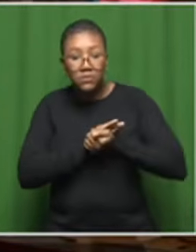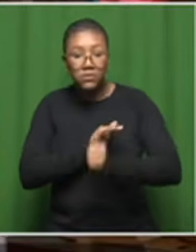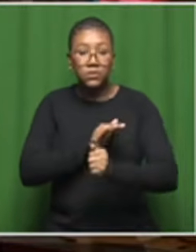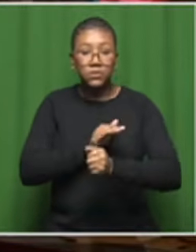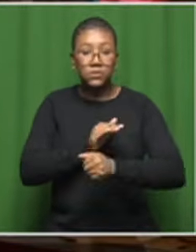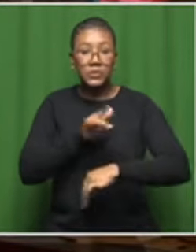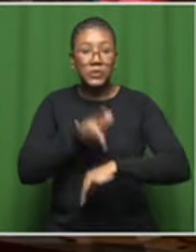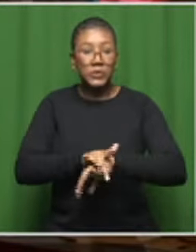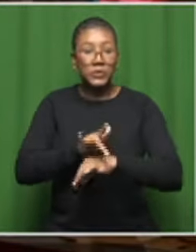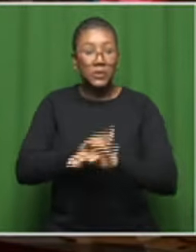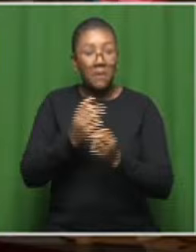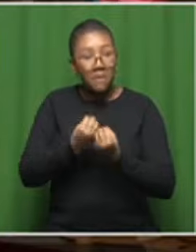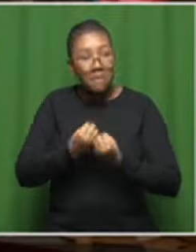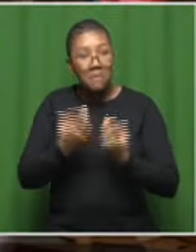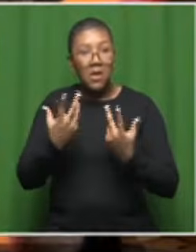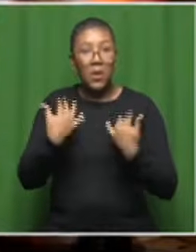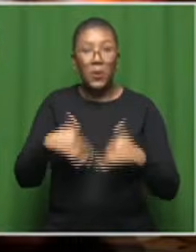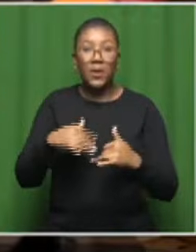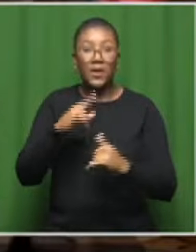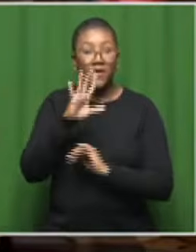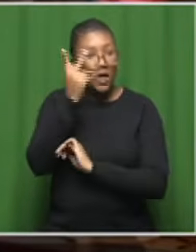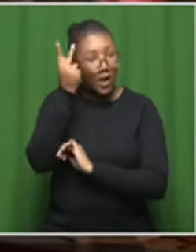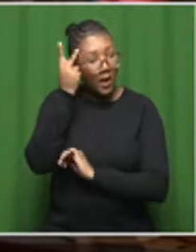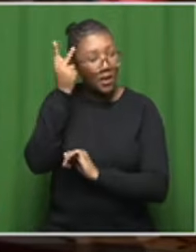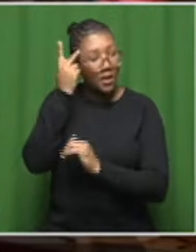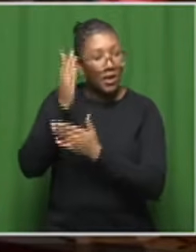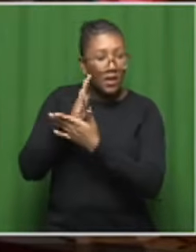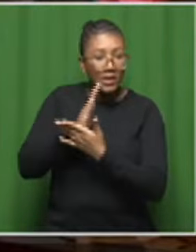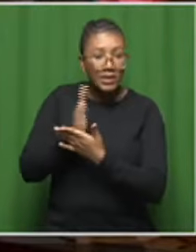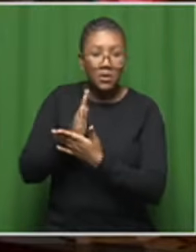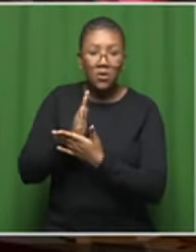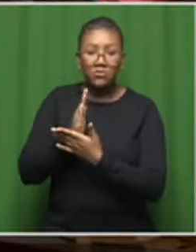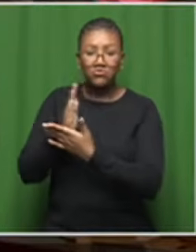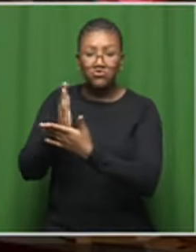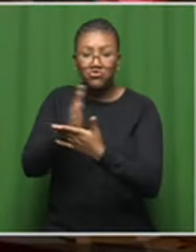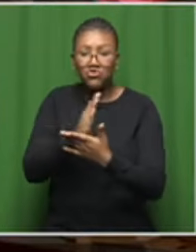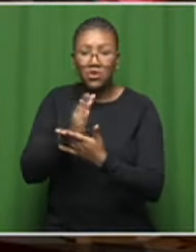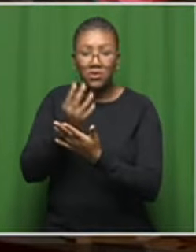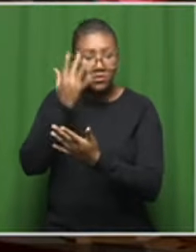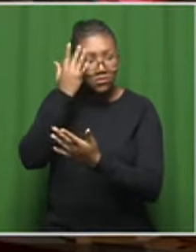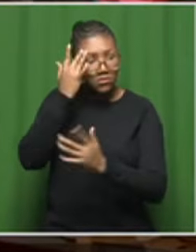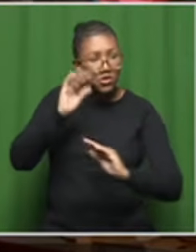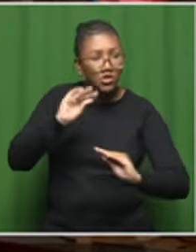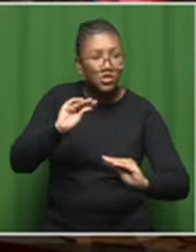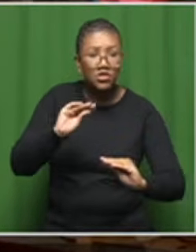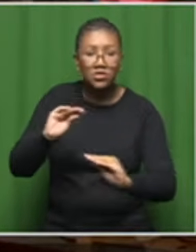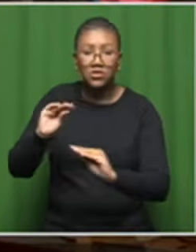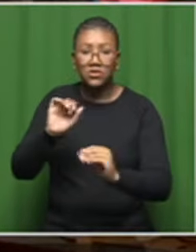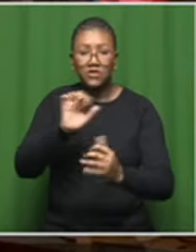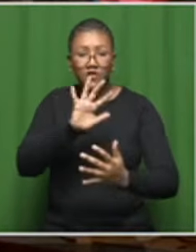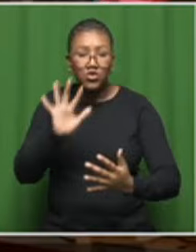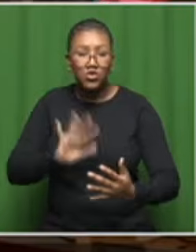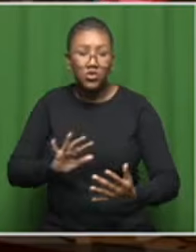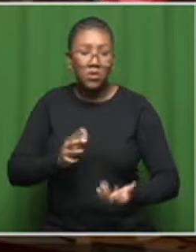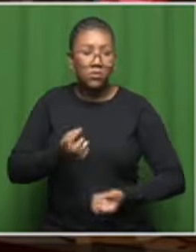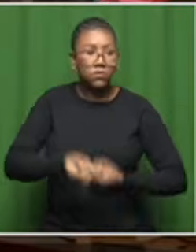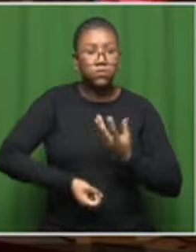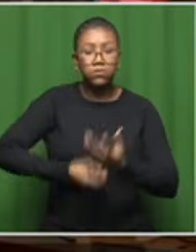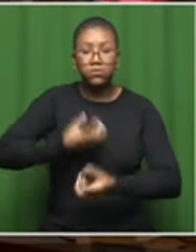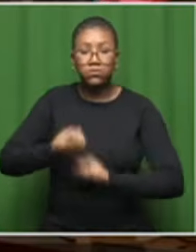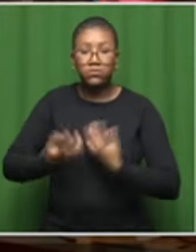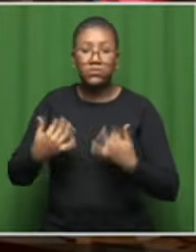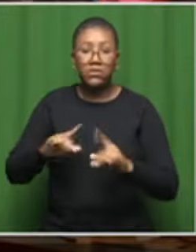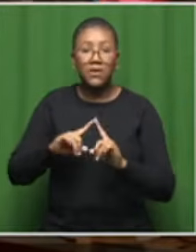so willing to like share stories from here, I honestly believe that we are heading the